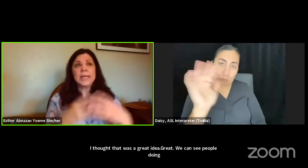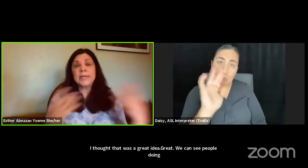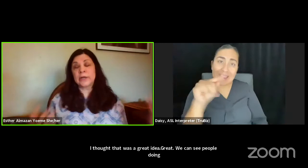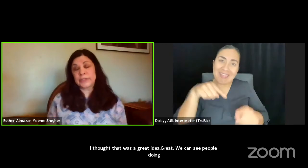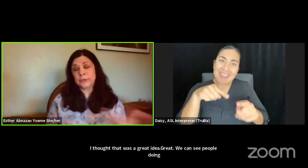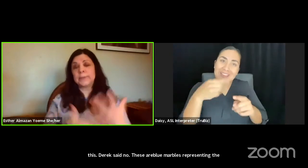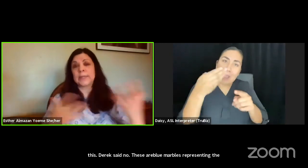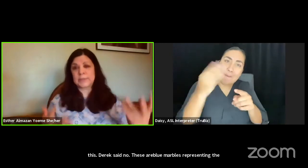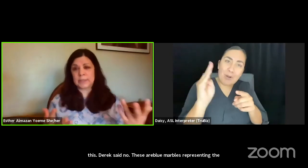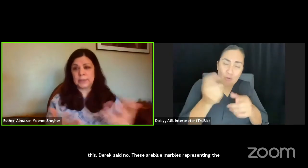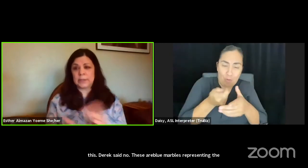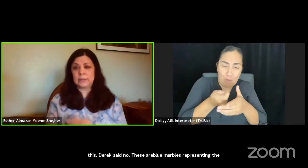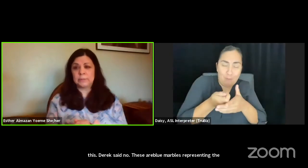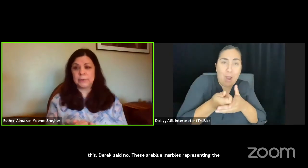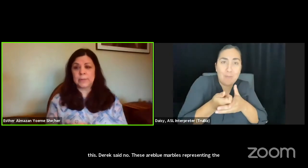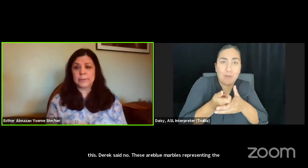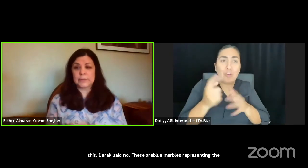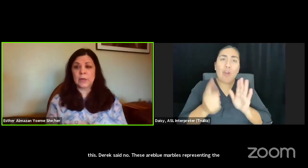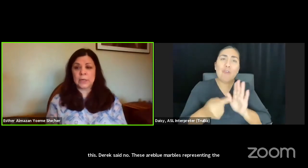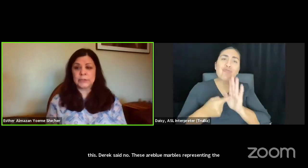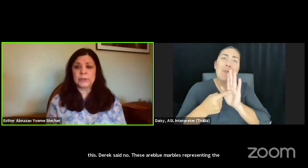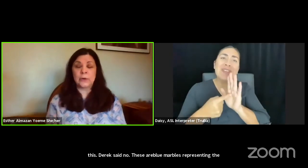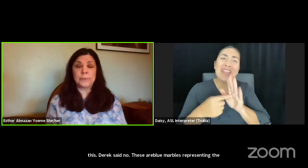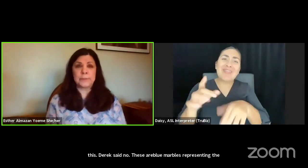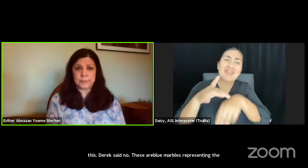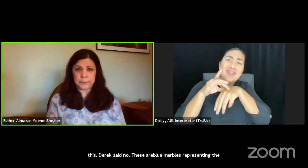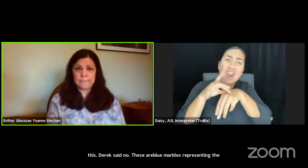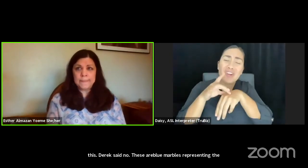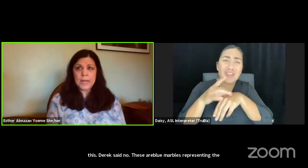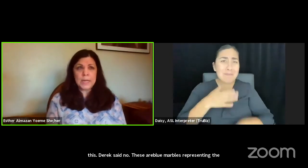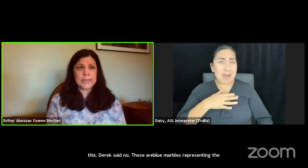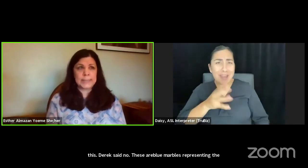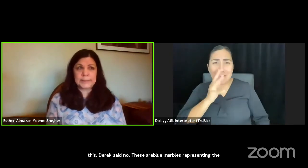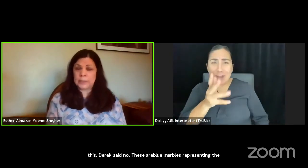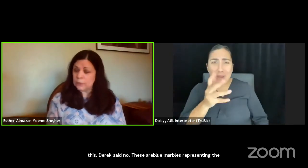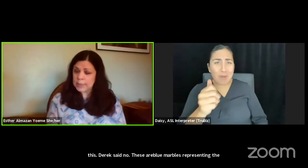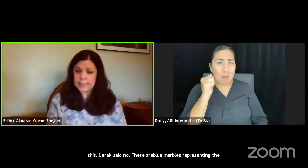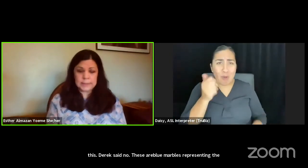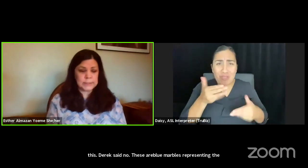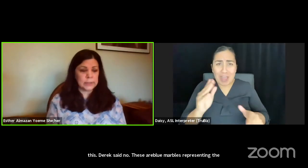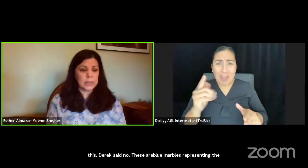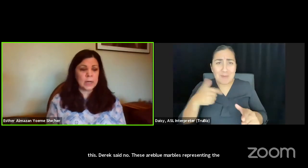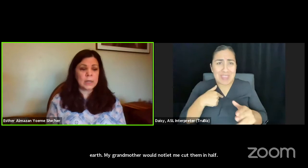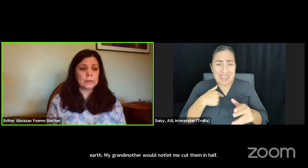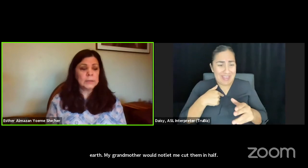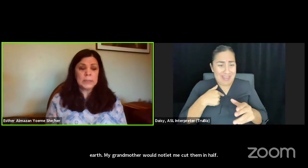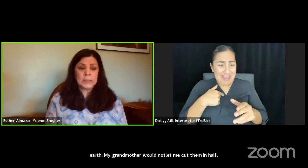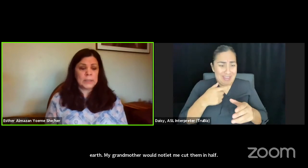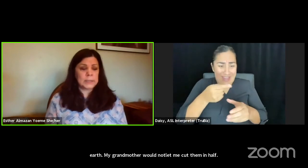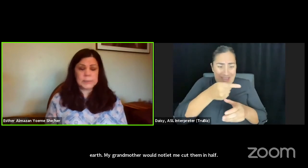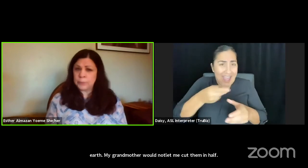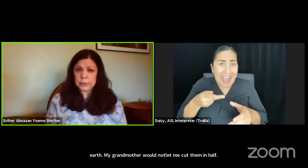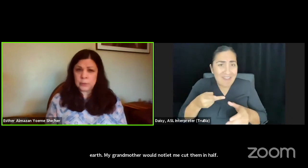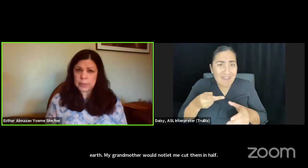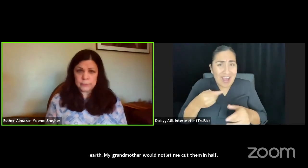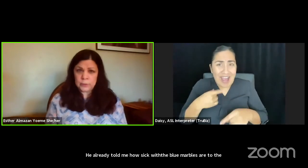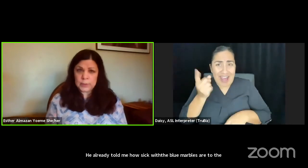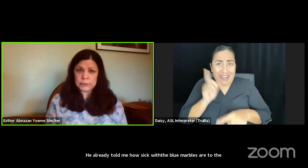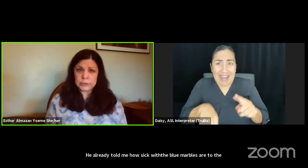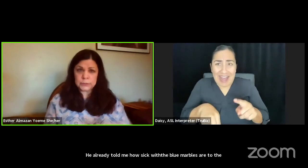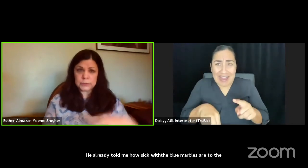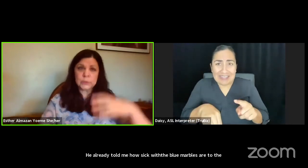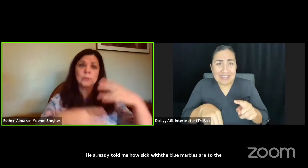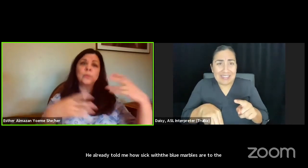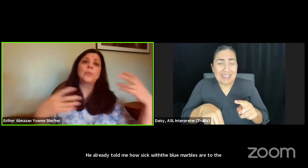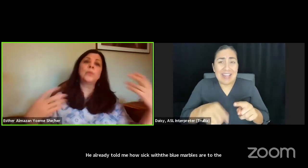half. He had already told me how sacred the blue marbles are to the Hopi people. And I said, okay, Derek, I'll support you, whatever you